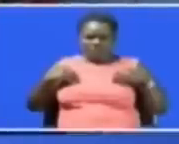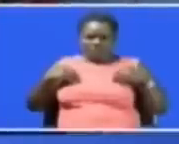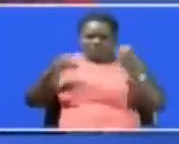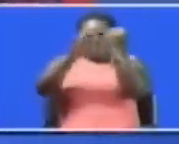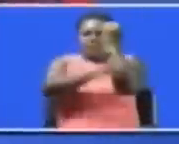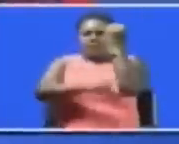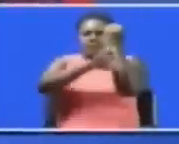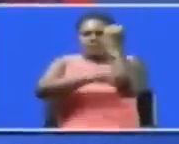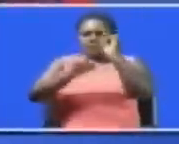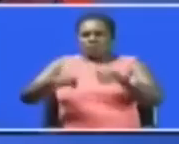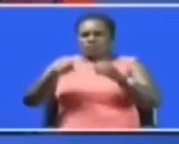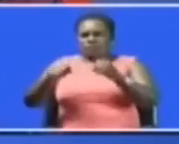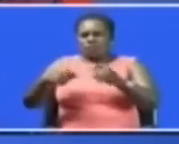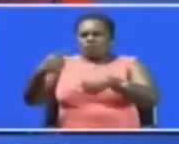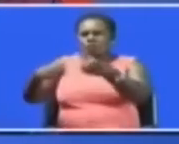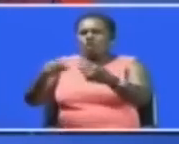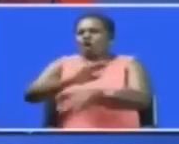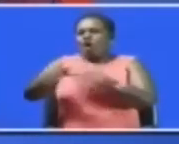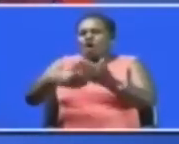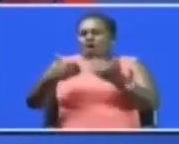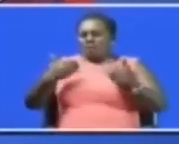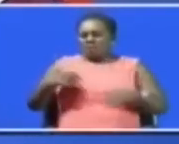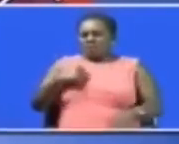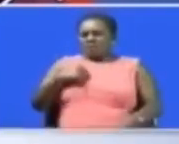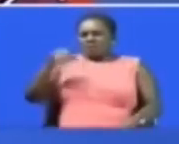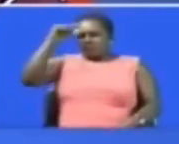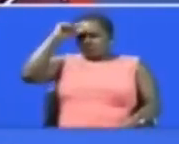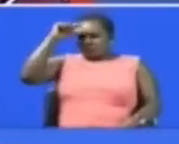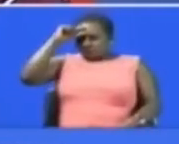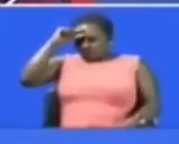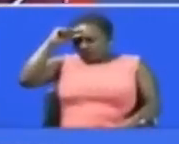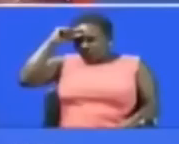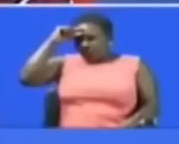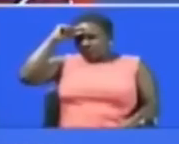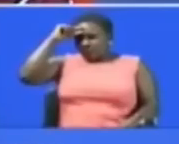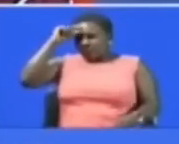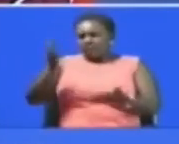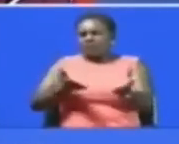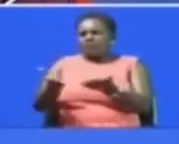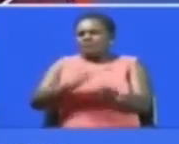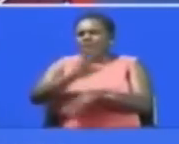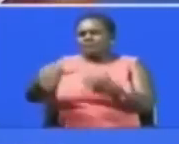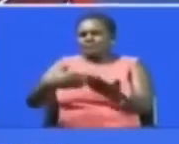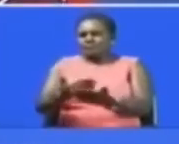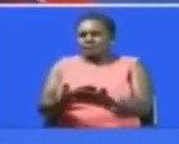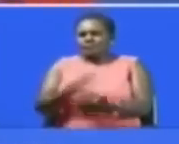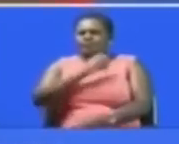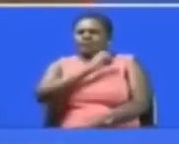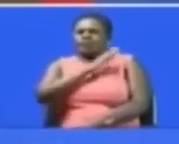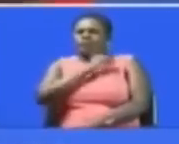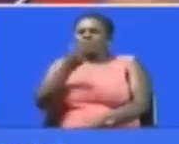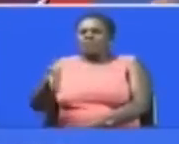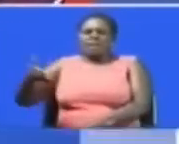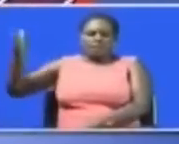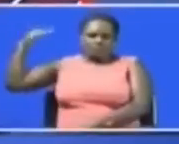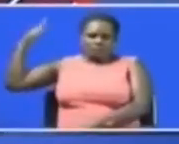to have a country that is able to go forward, everybody must feel like government is working for them. The complaint that has